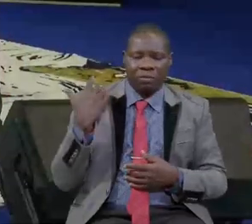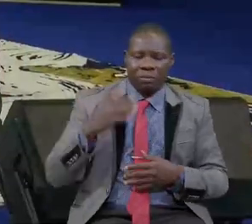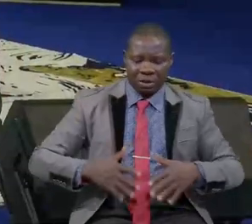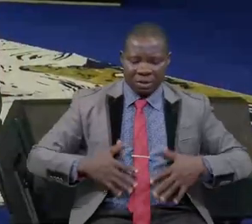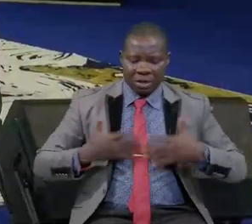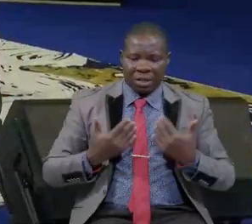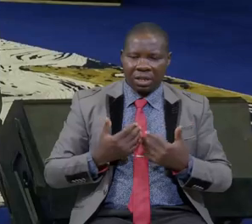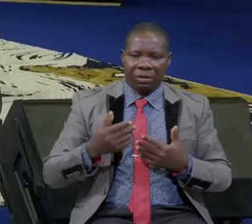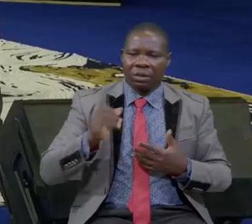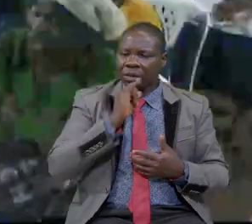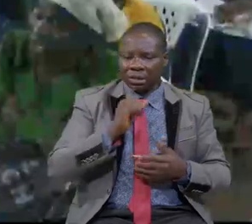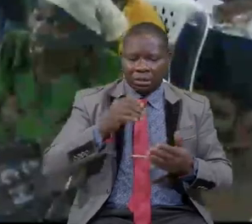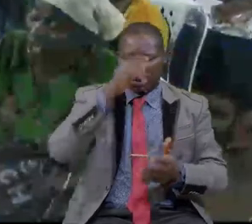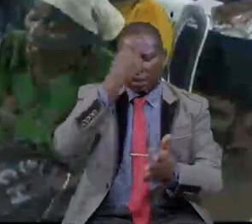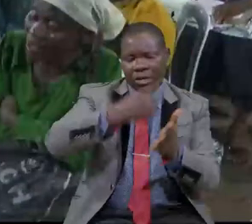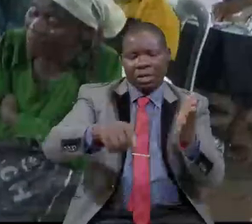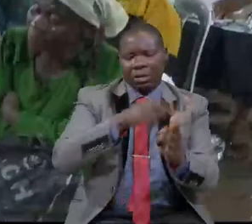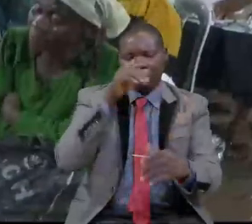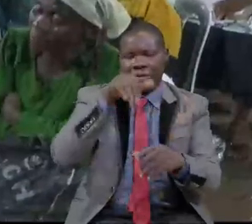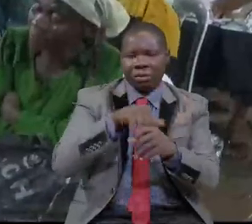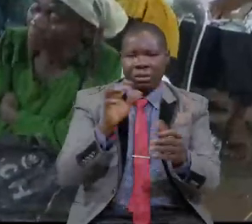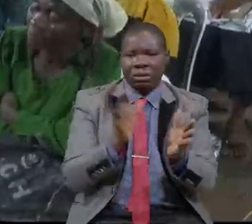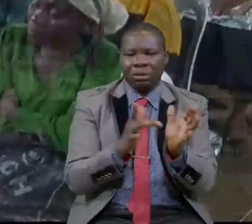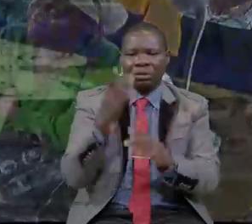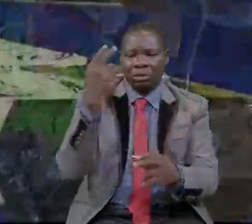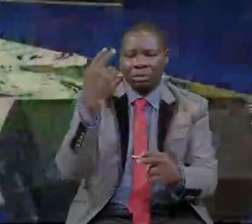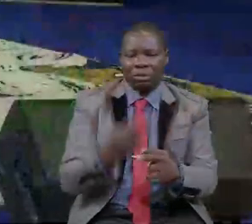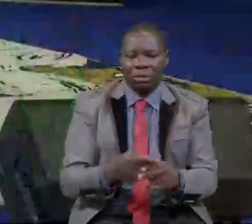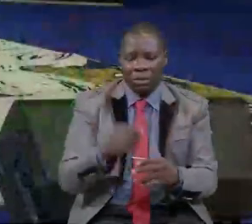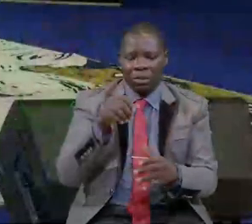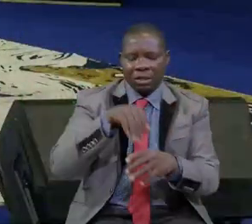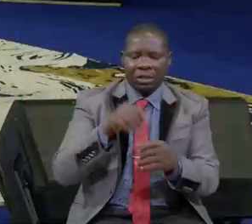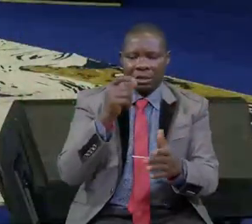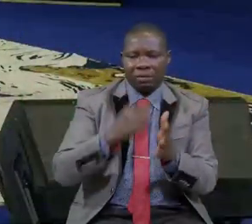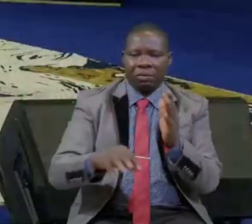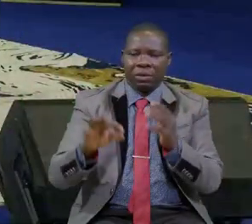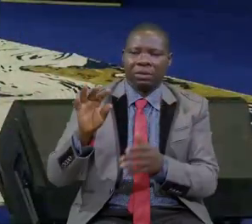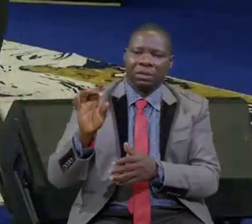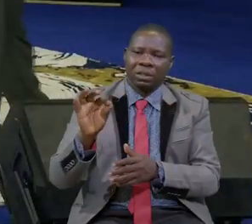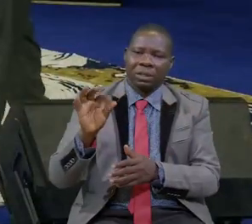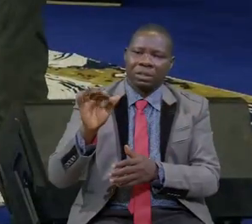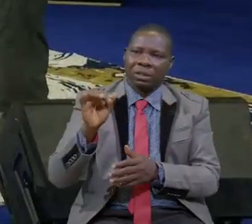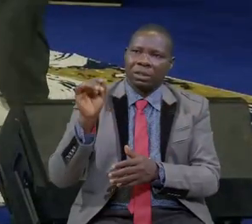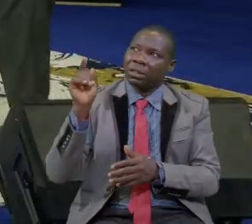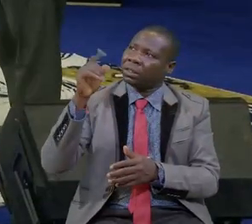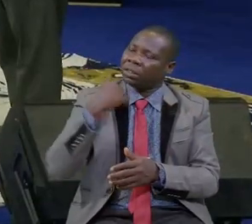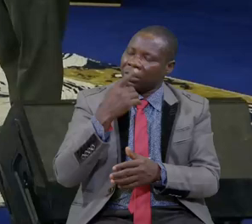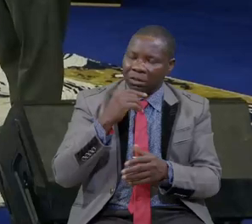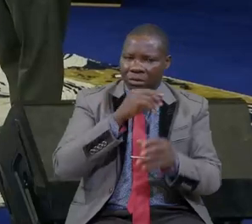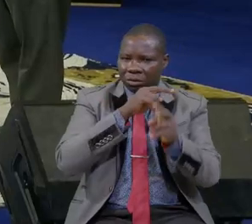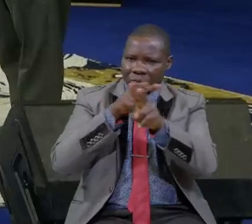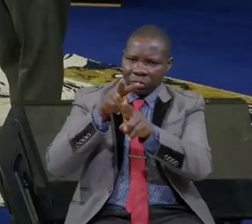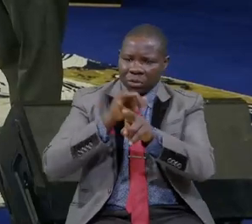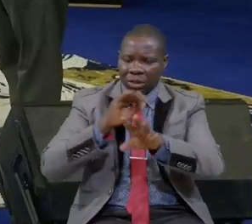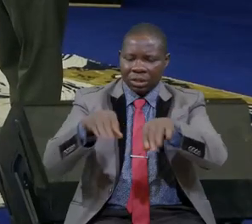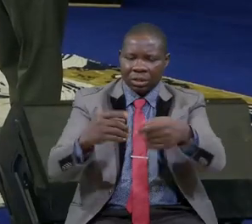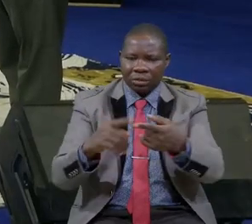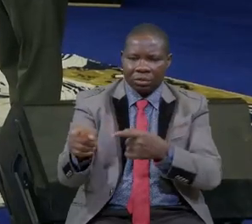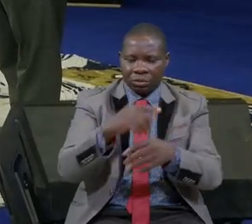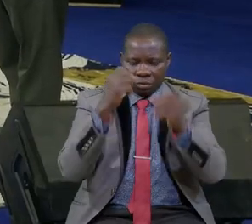Jesus' name. Look at verse 19. In verse 19, it says, behold, I give unto you